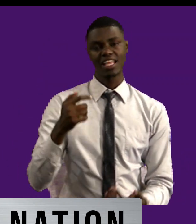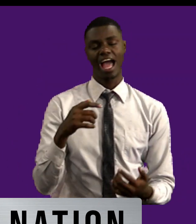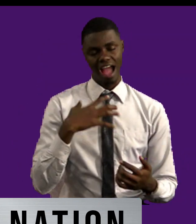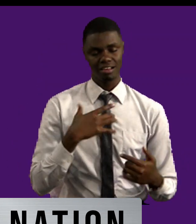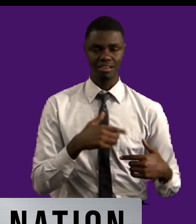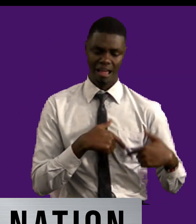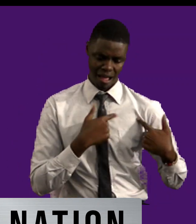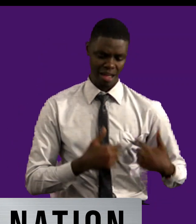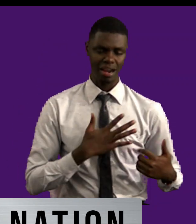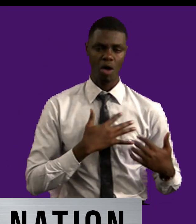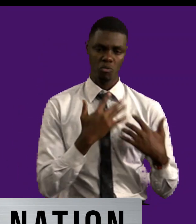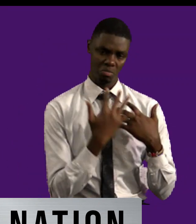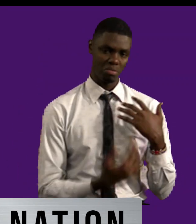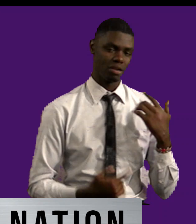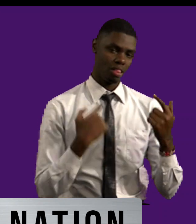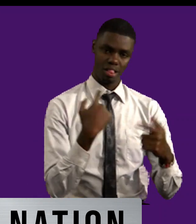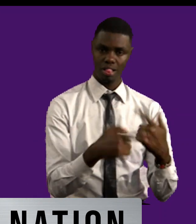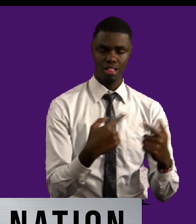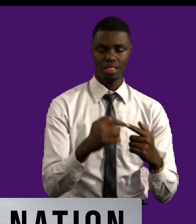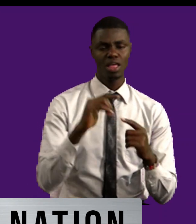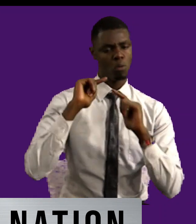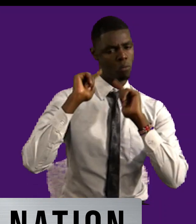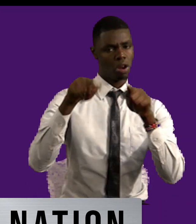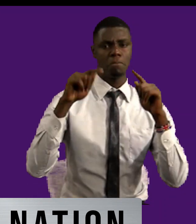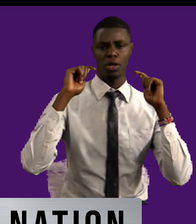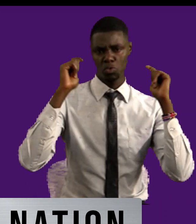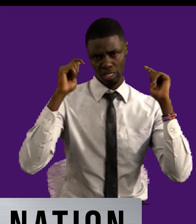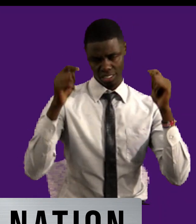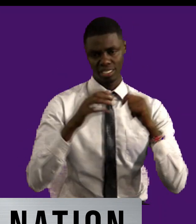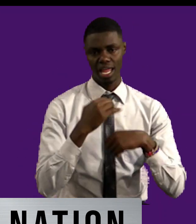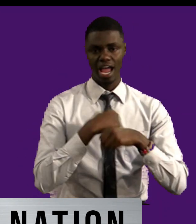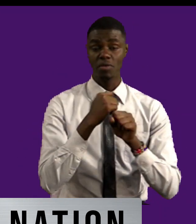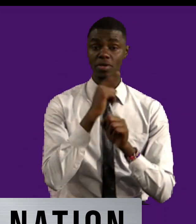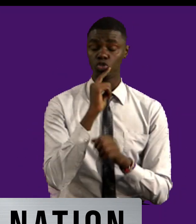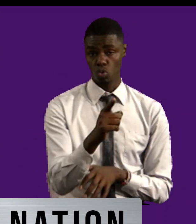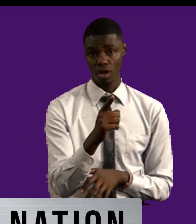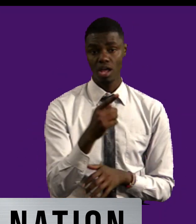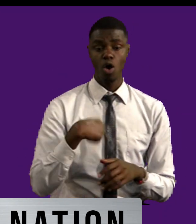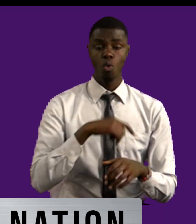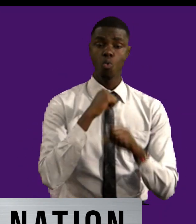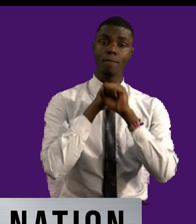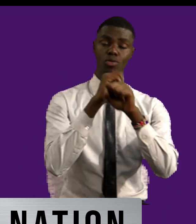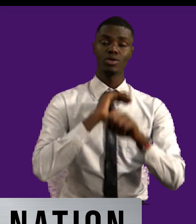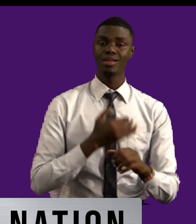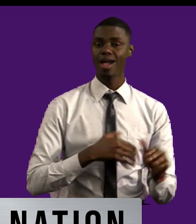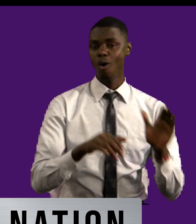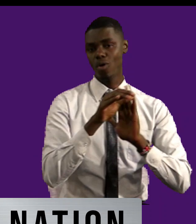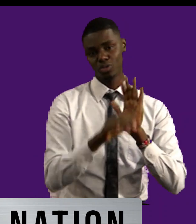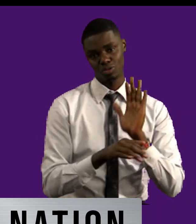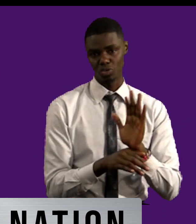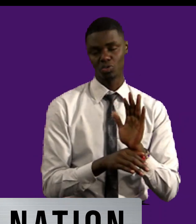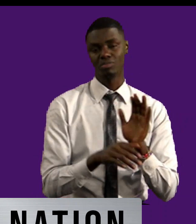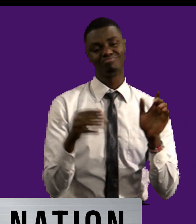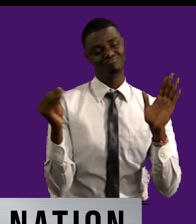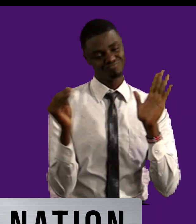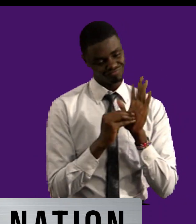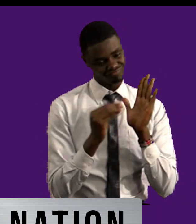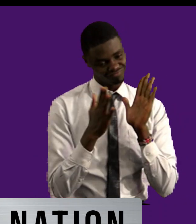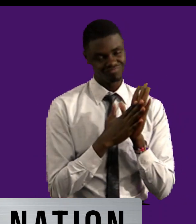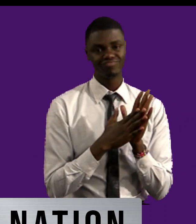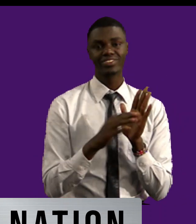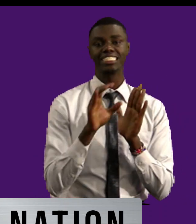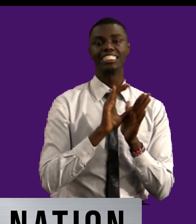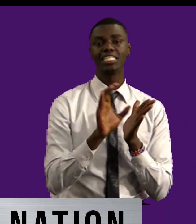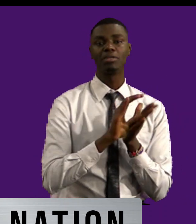bleeding. And we will go to the streets and ensure that we protect our constitution, as it's stated in chapter 3